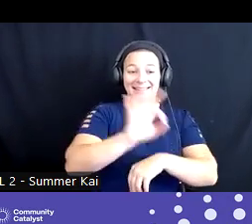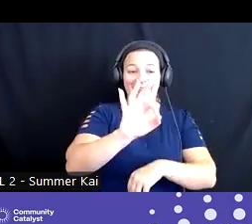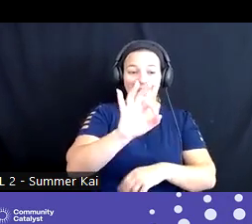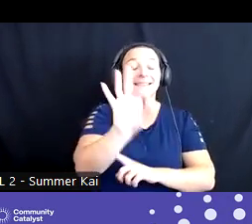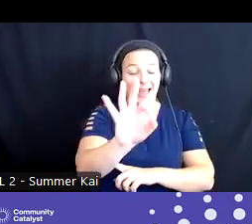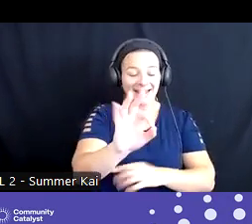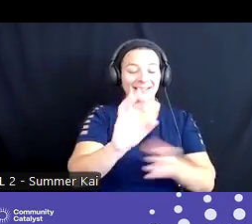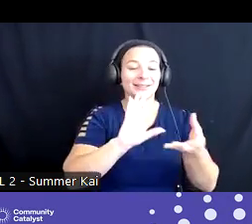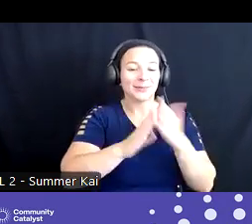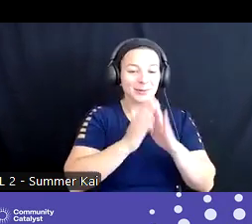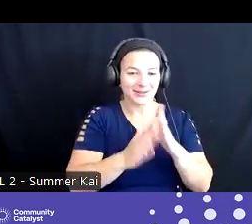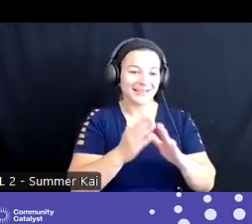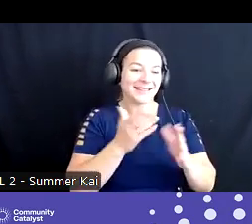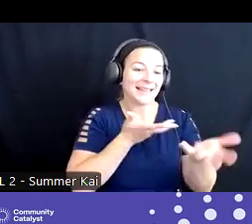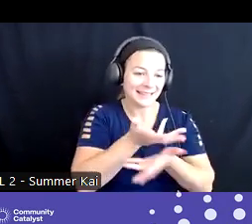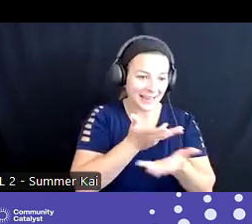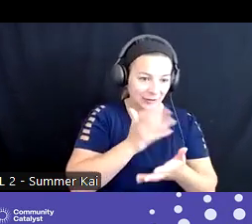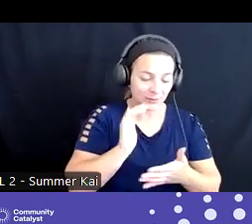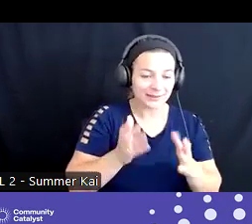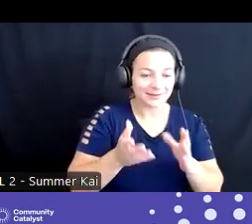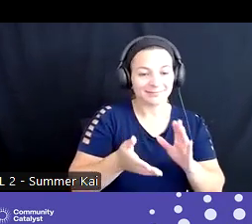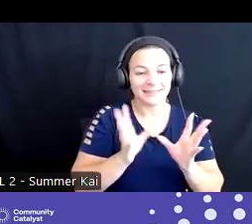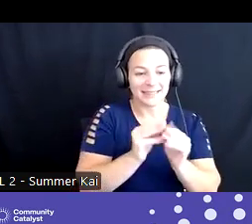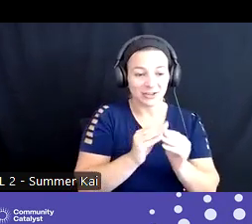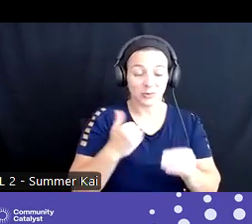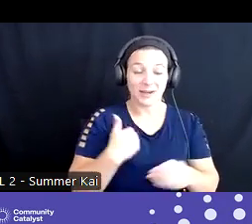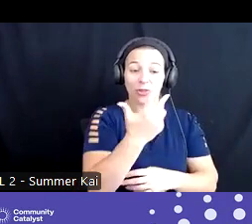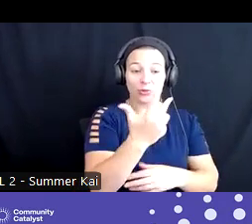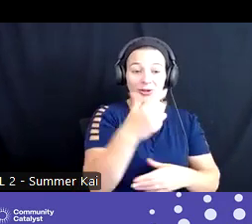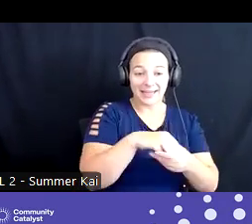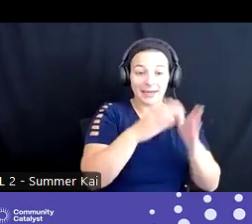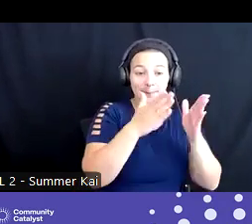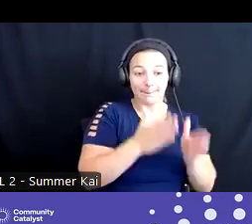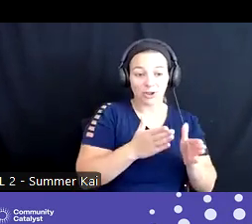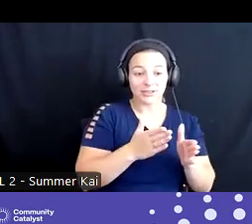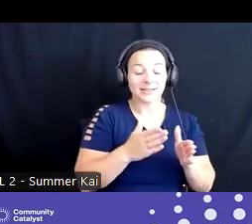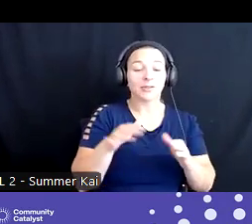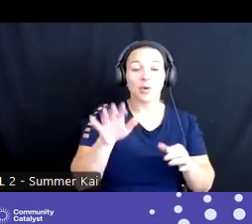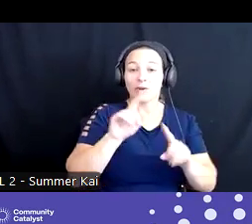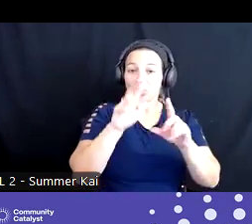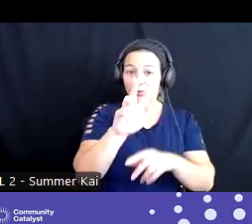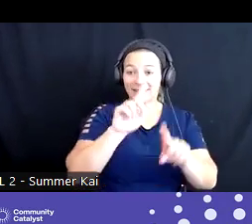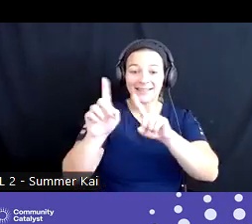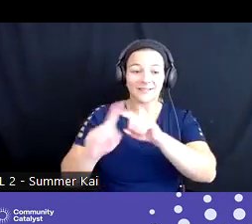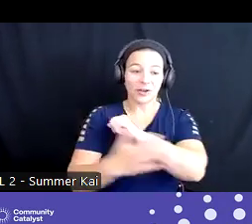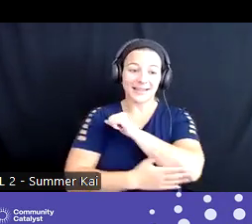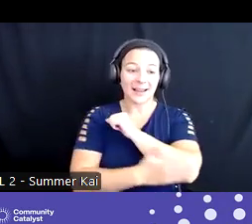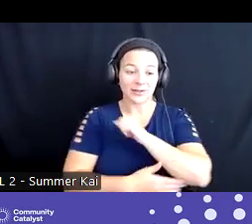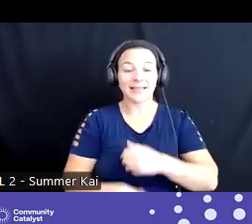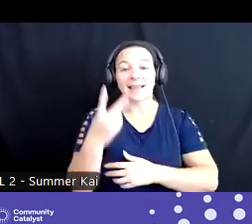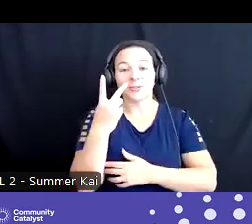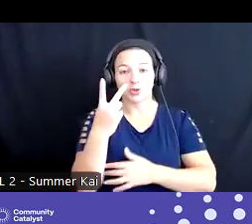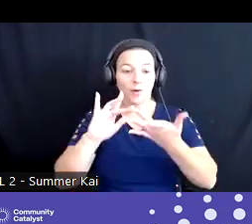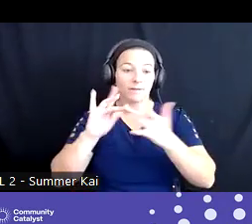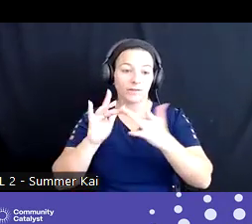garner a breadth of input, we hosted 3 in-person sessions across 3 California counties and 2 virtual